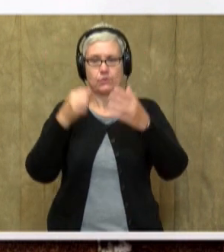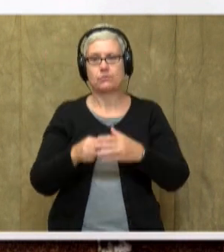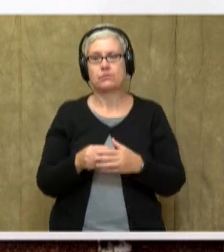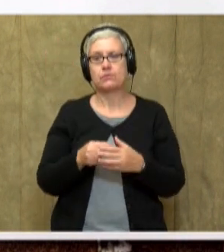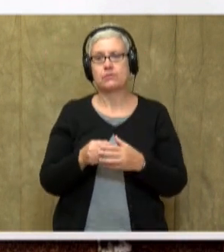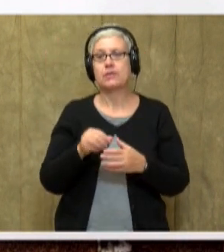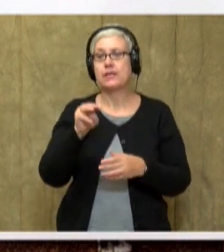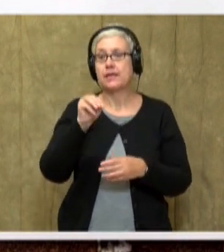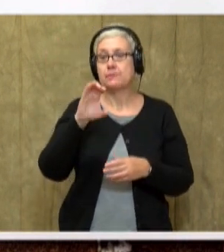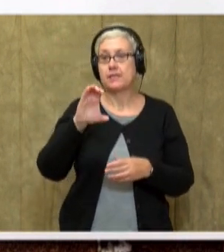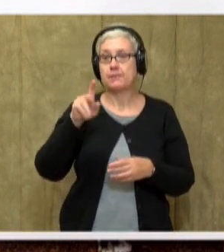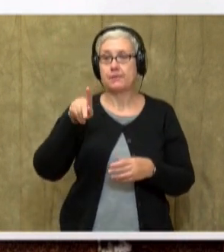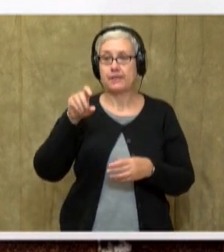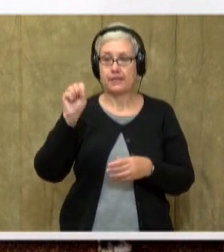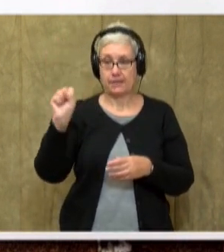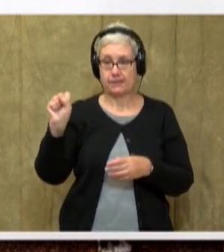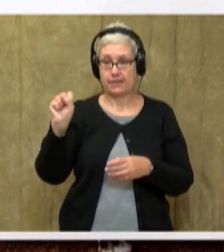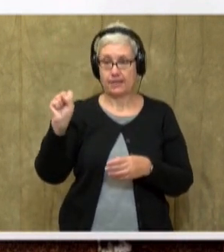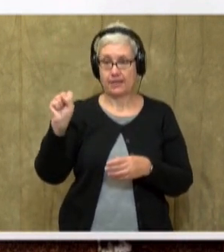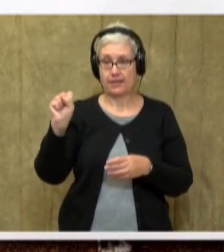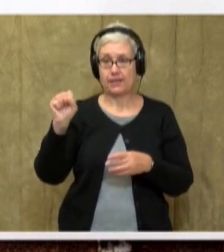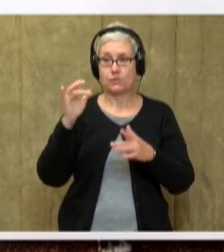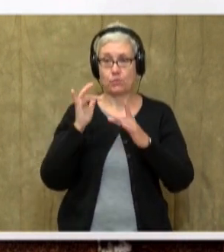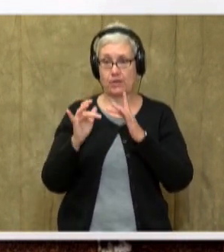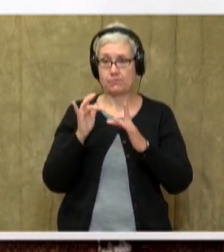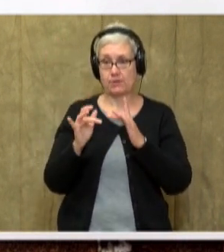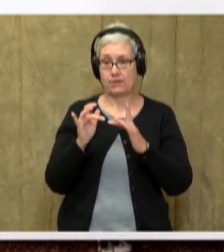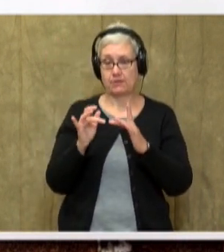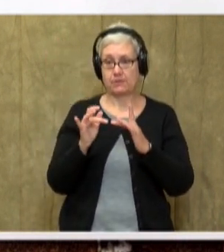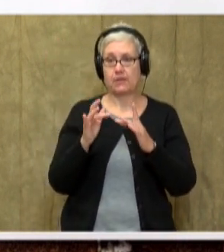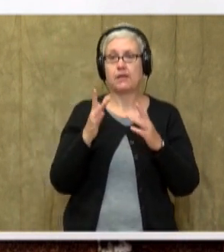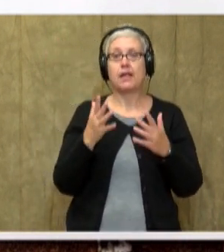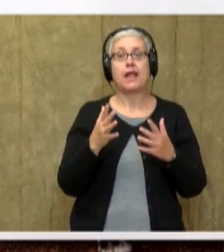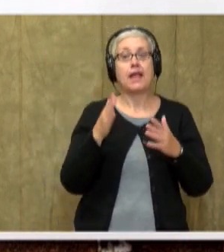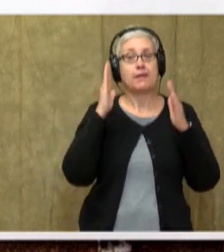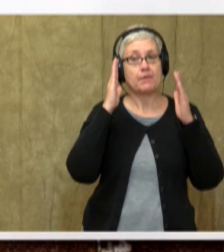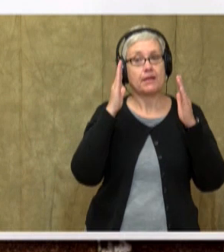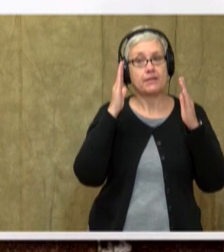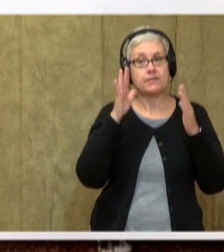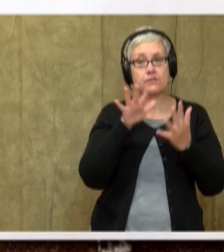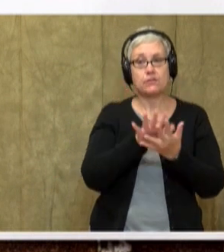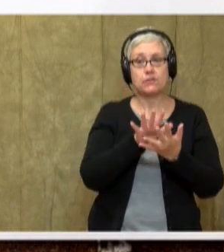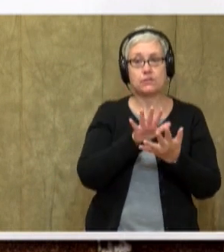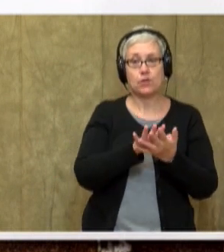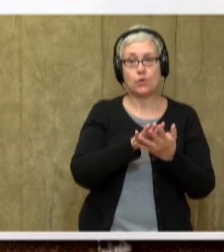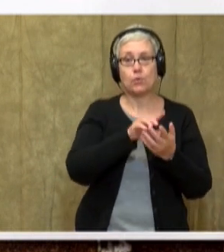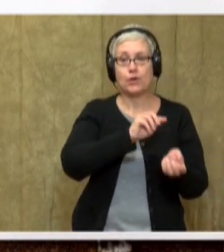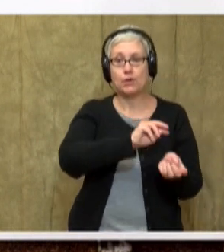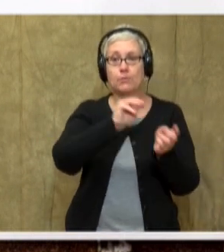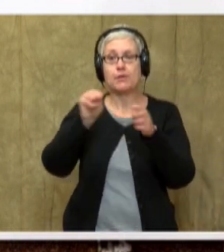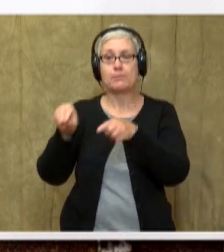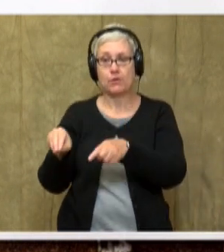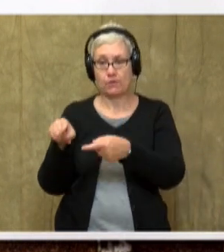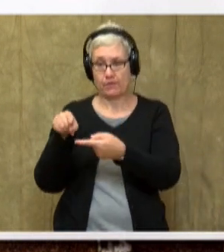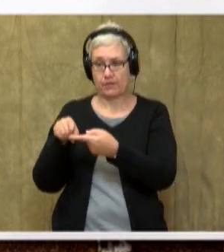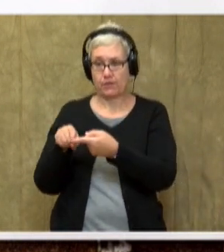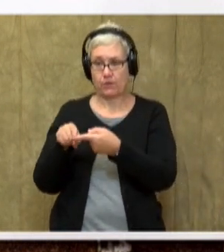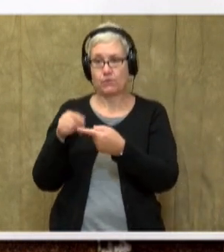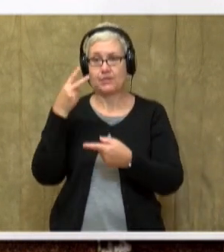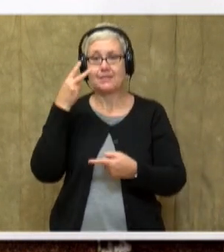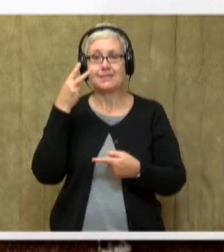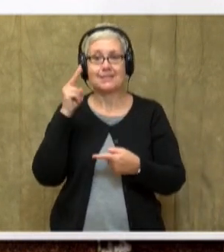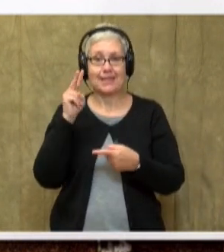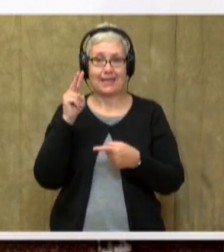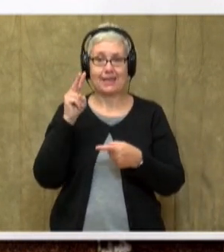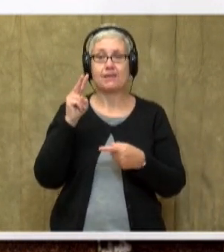the MCPSS website, pay attention to the schools for which you'll be transitioning to see what that may look like.